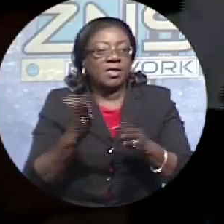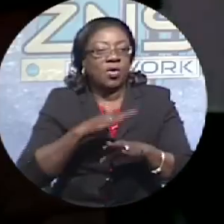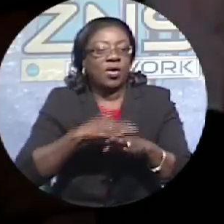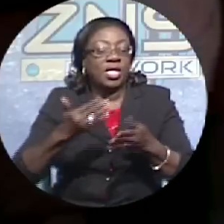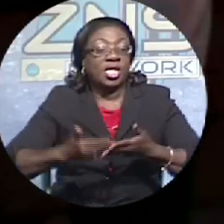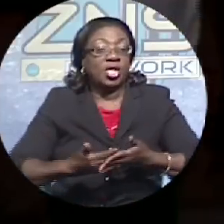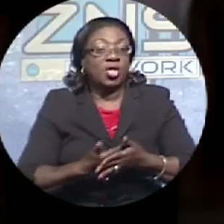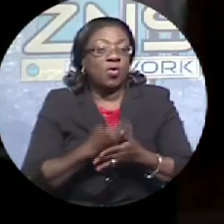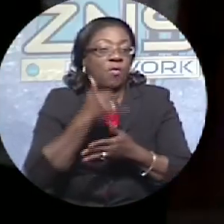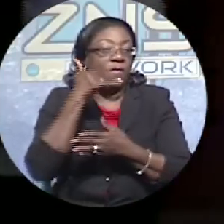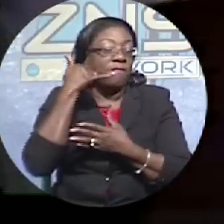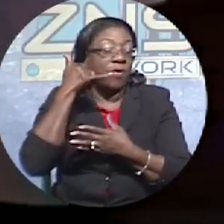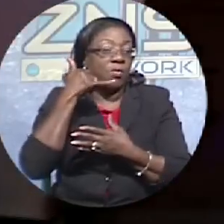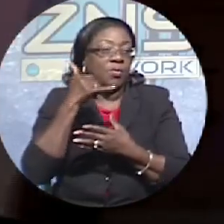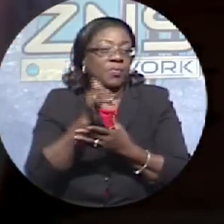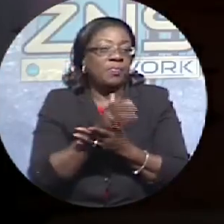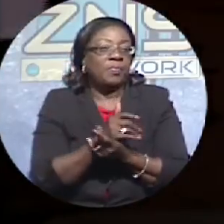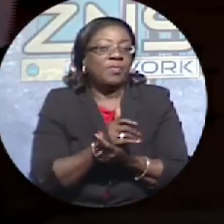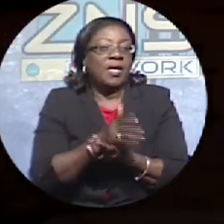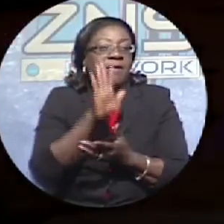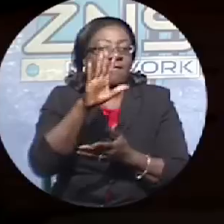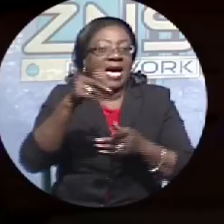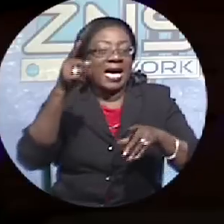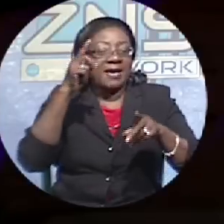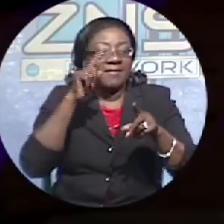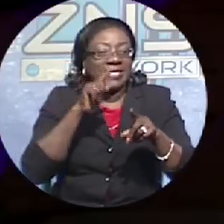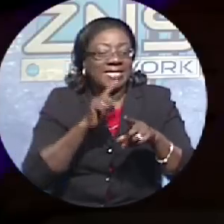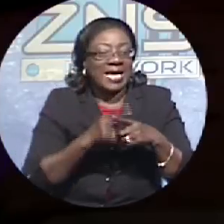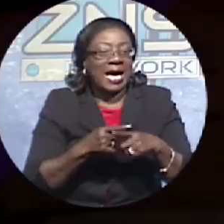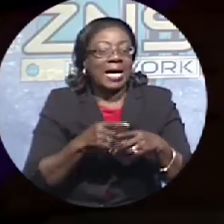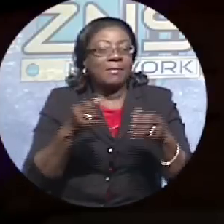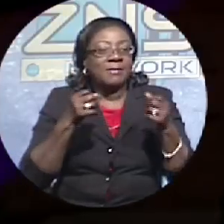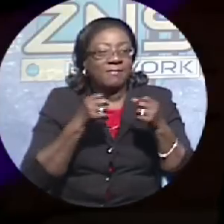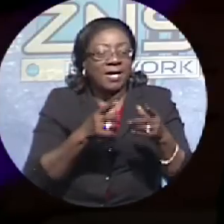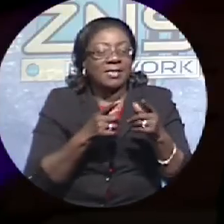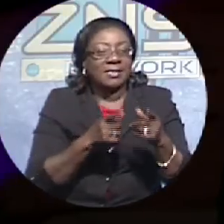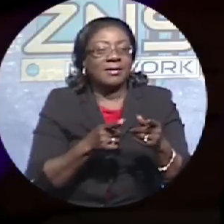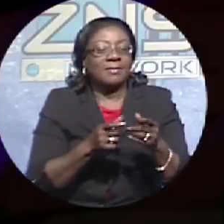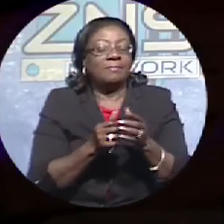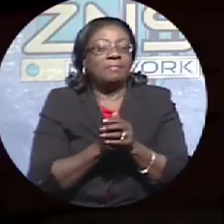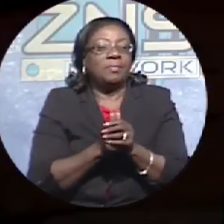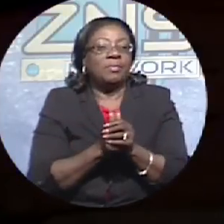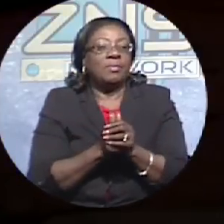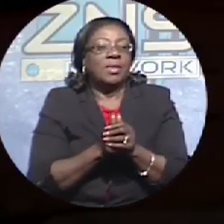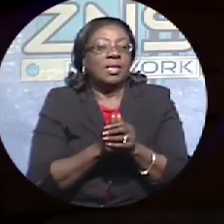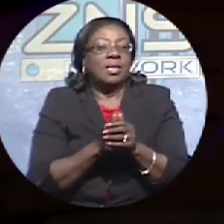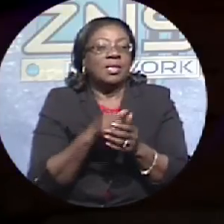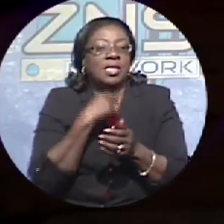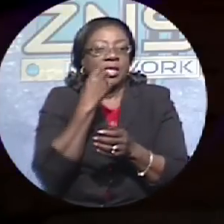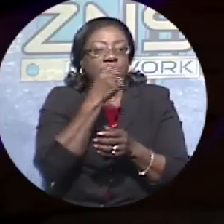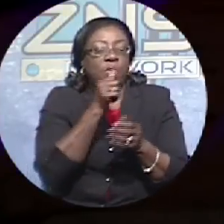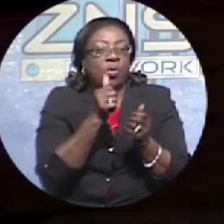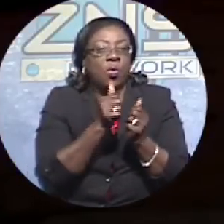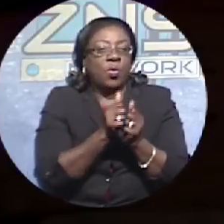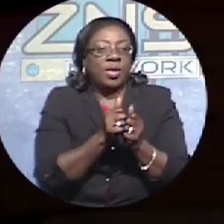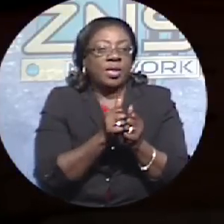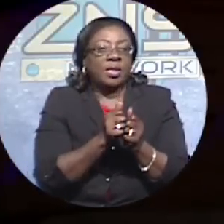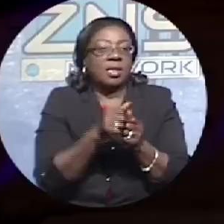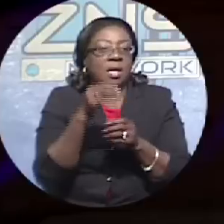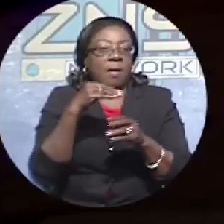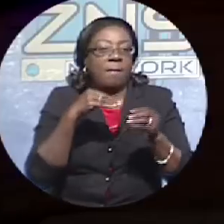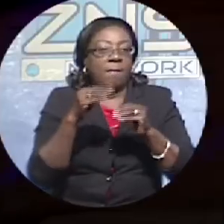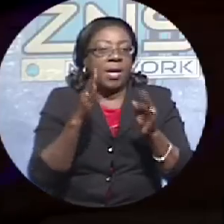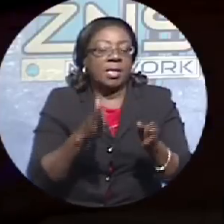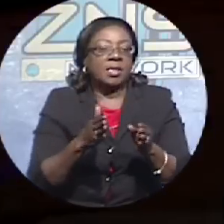the speeds are about 5 times faster, which is, again, pretty fast. Well, I spoke with the wireless product manager,